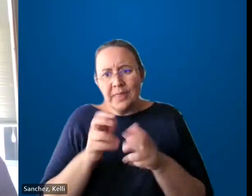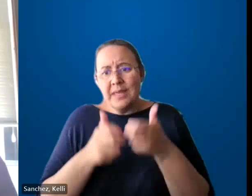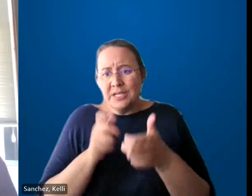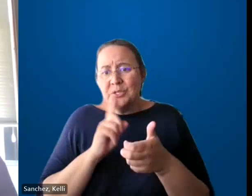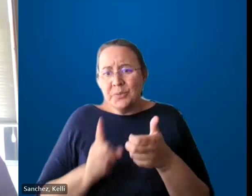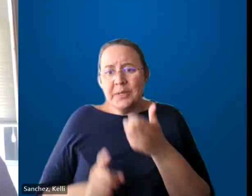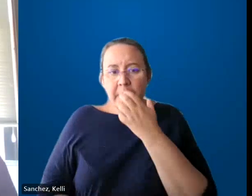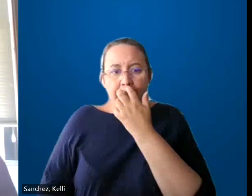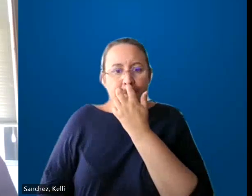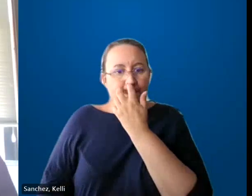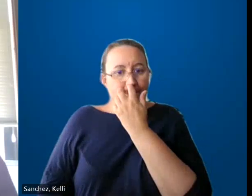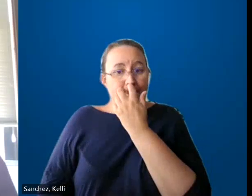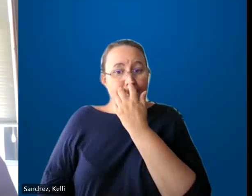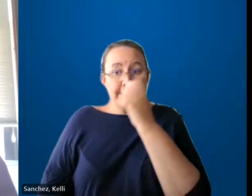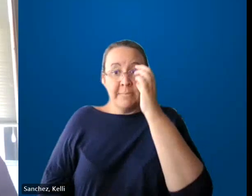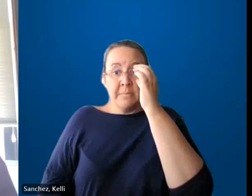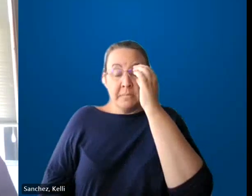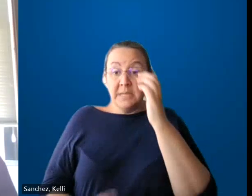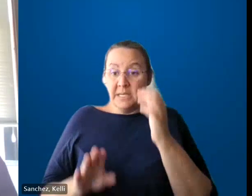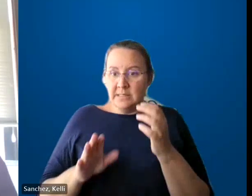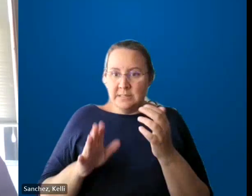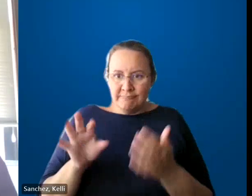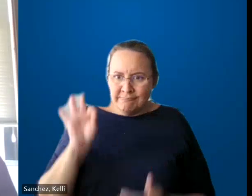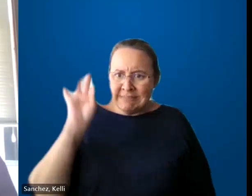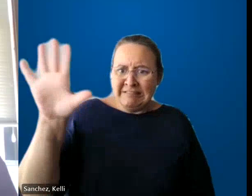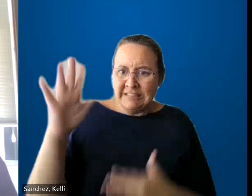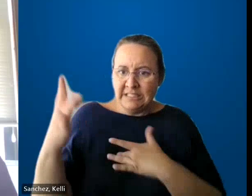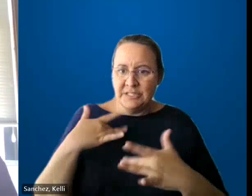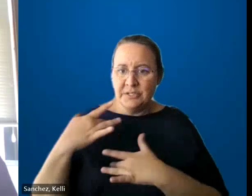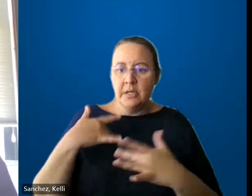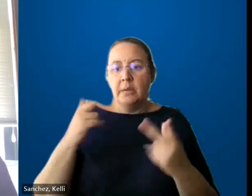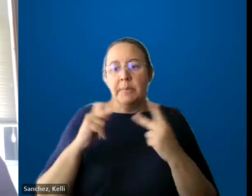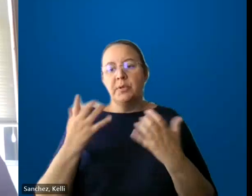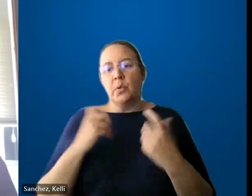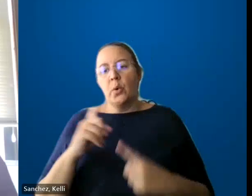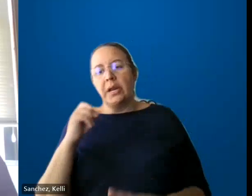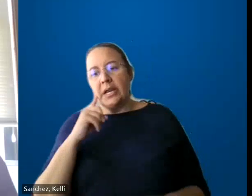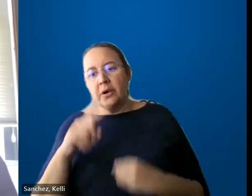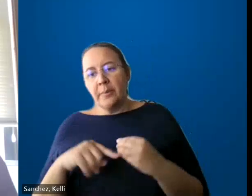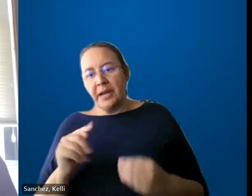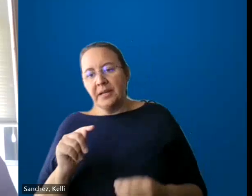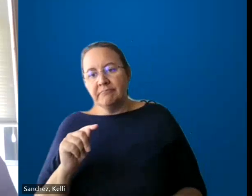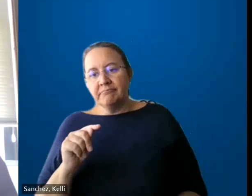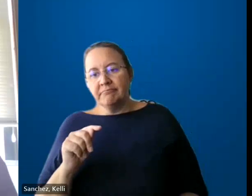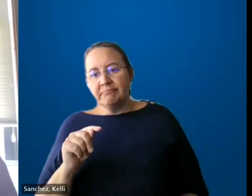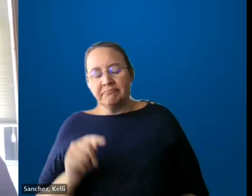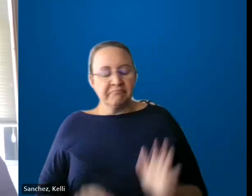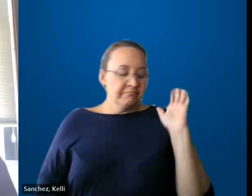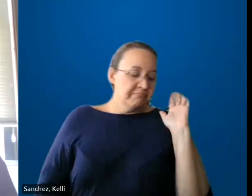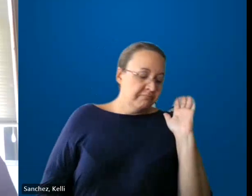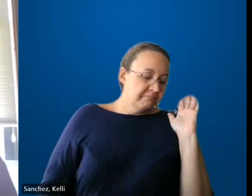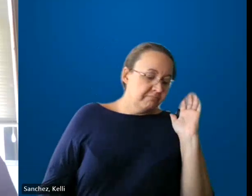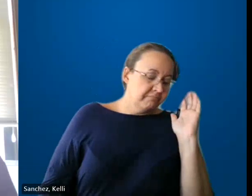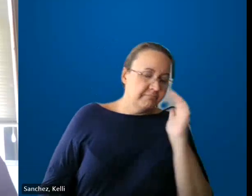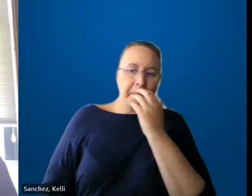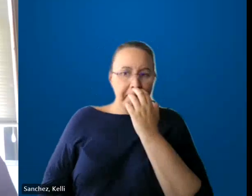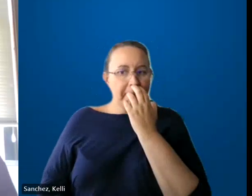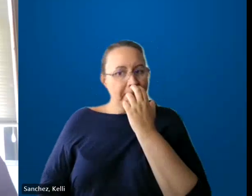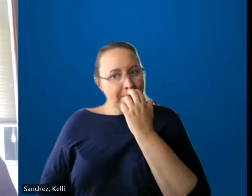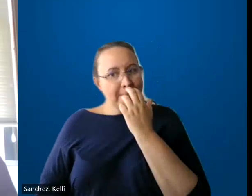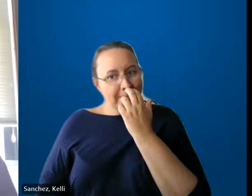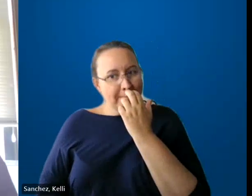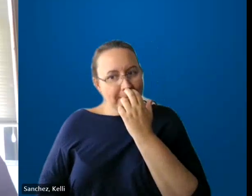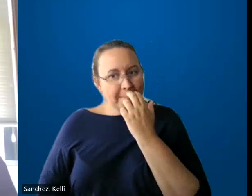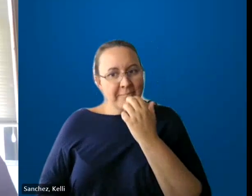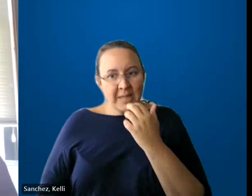It's raising those concerns even when you know people don't want to hear them. It's yeah, it's going out